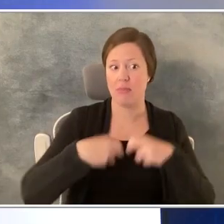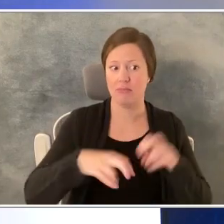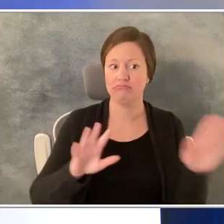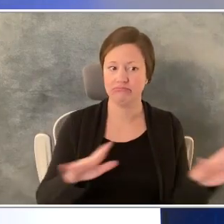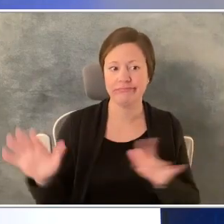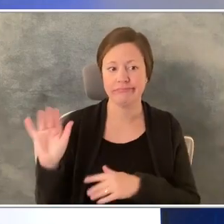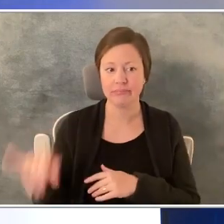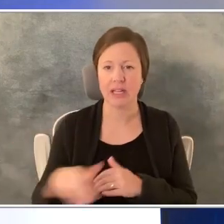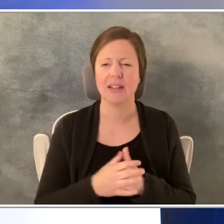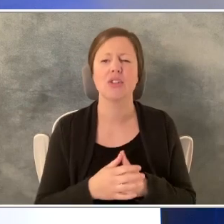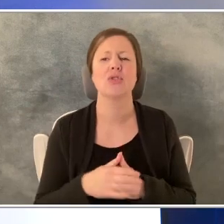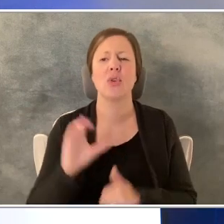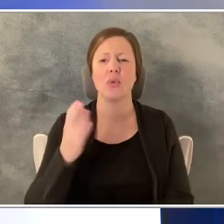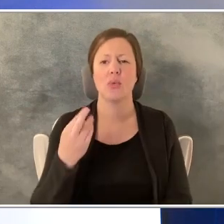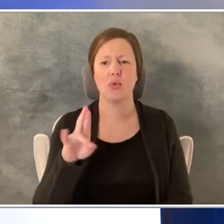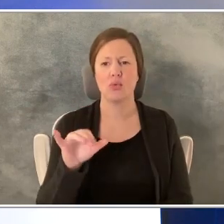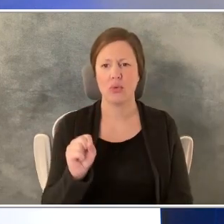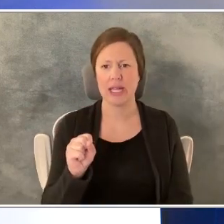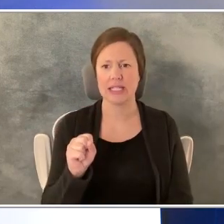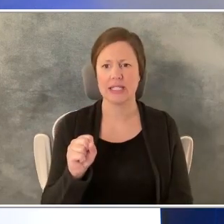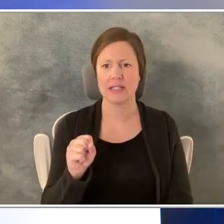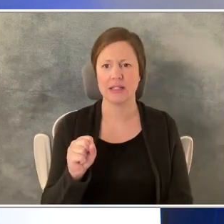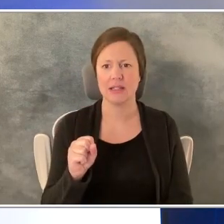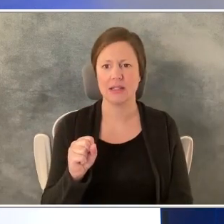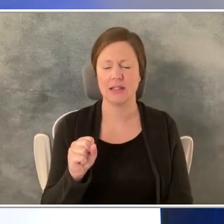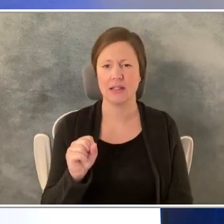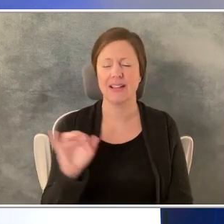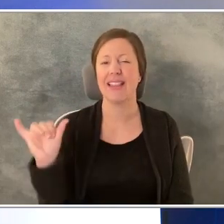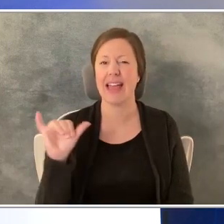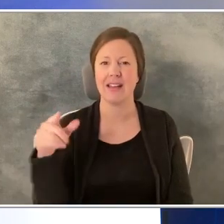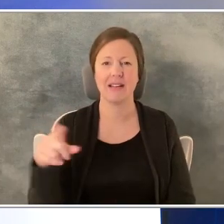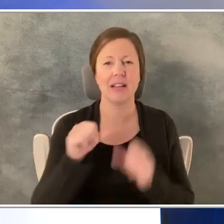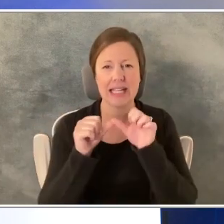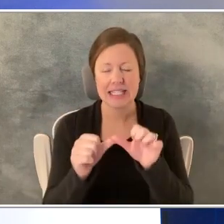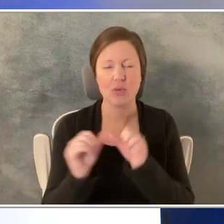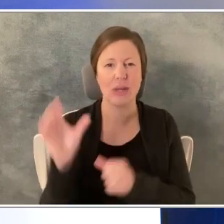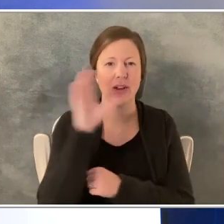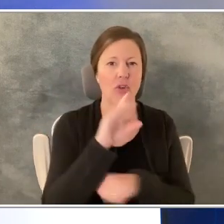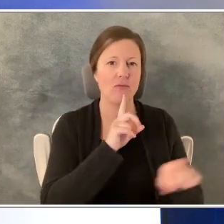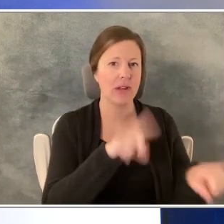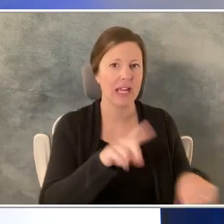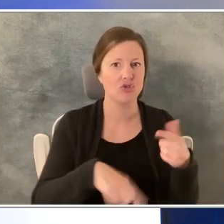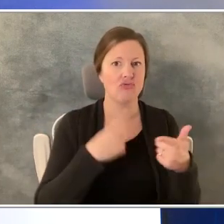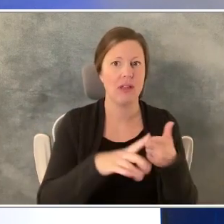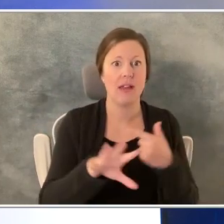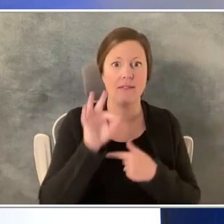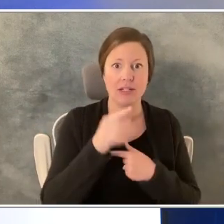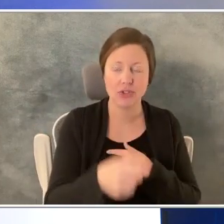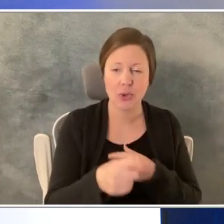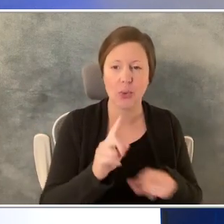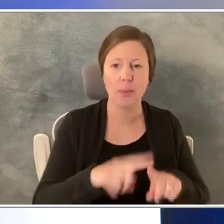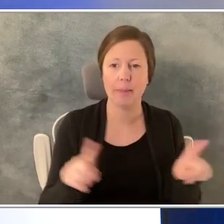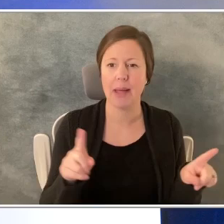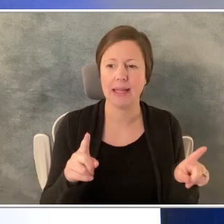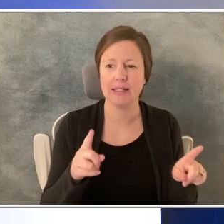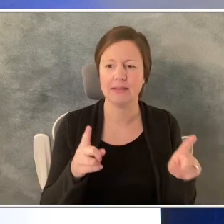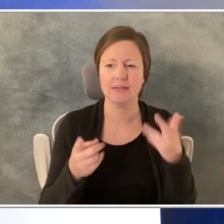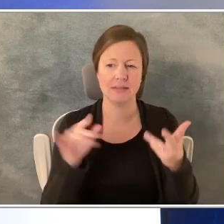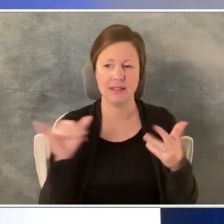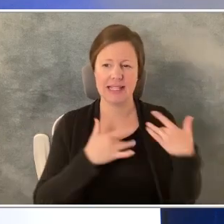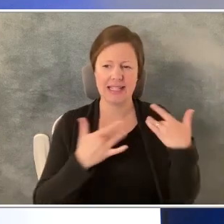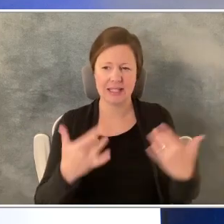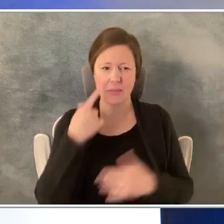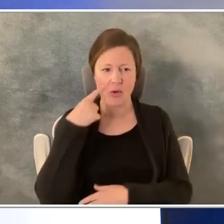Chris kind of going and continuing to search answers? He ends up finding you, but is it typical for someone